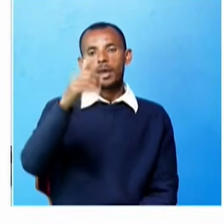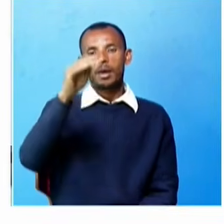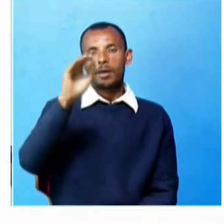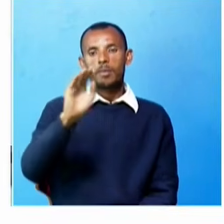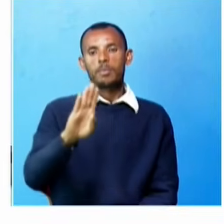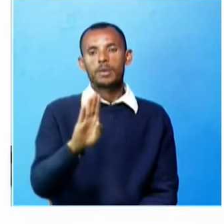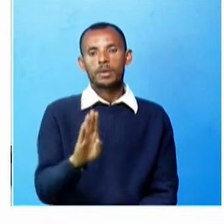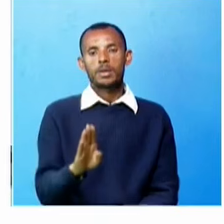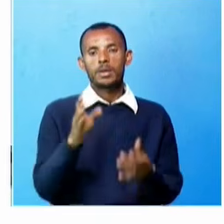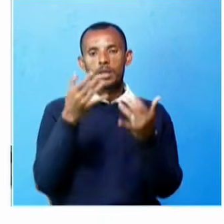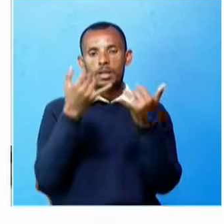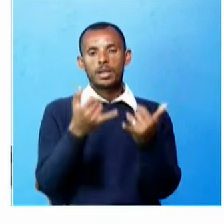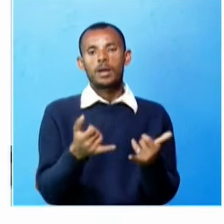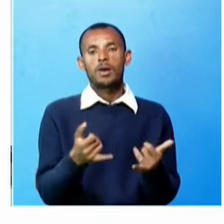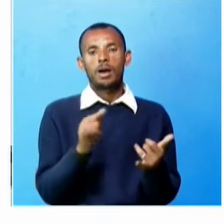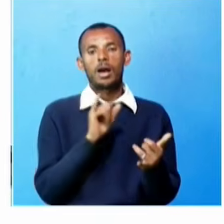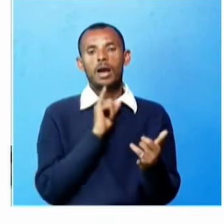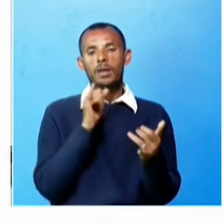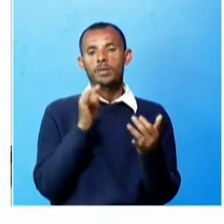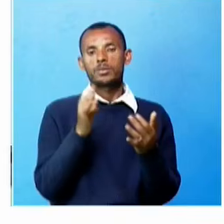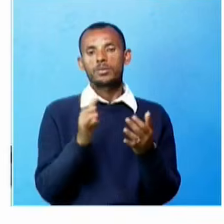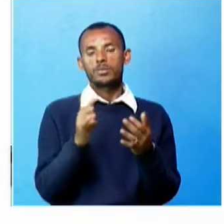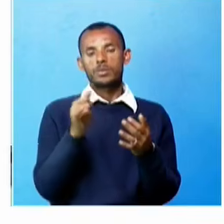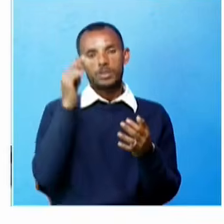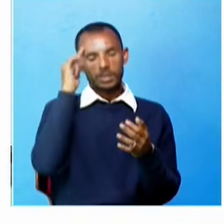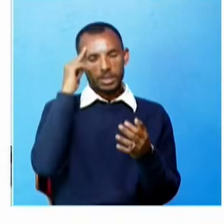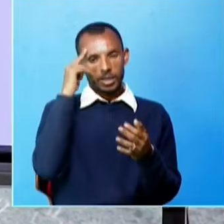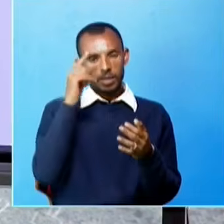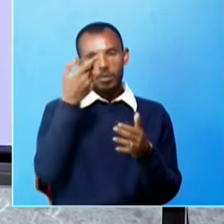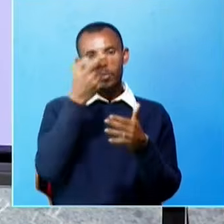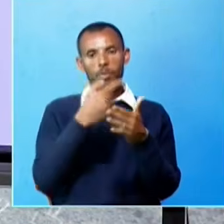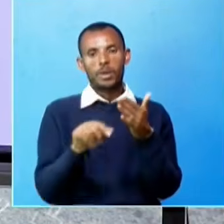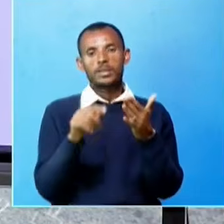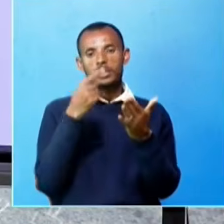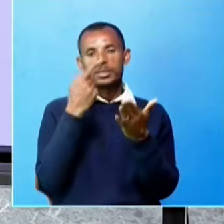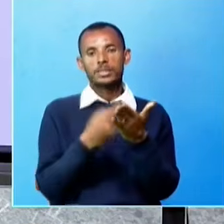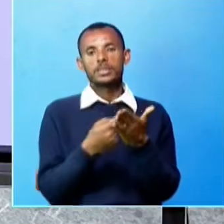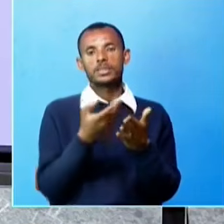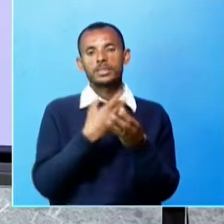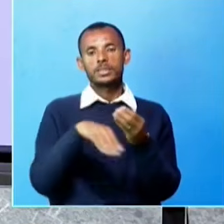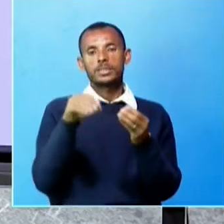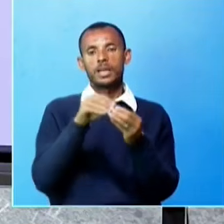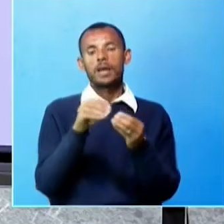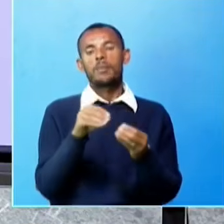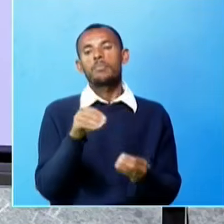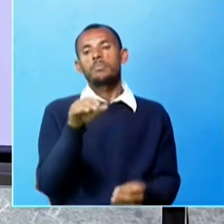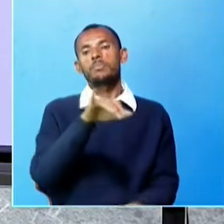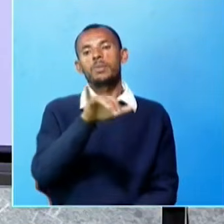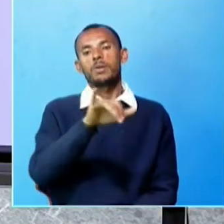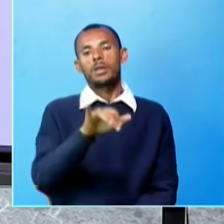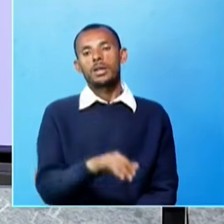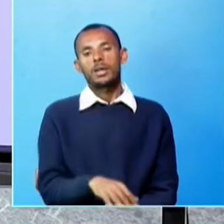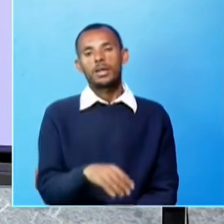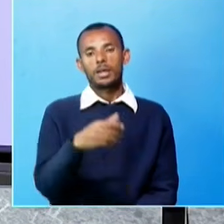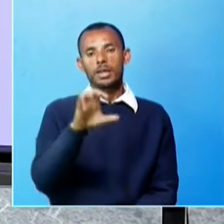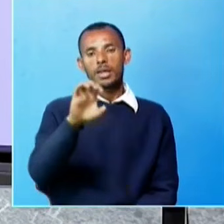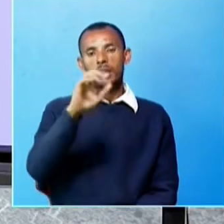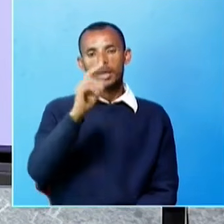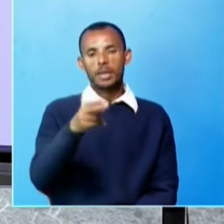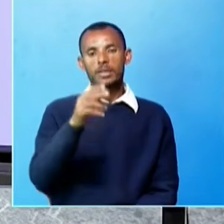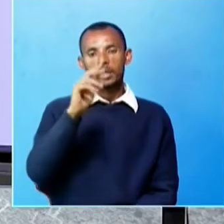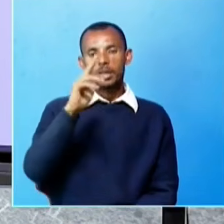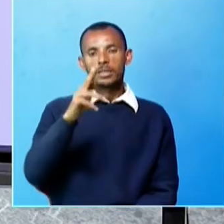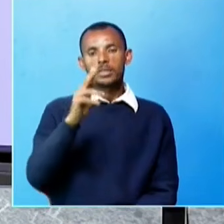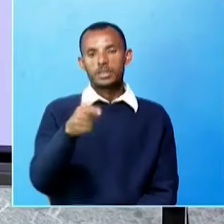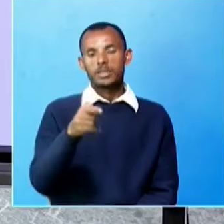Okay, now I need you to consider what this sum looks like. EH,